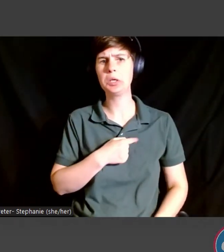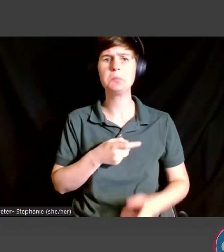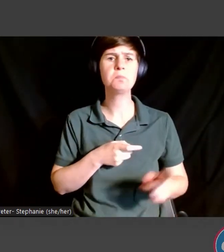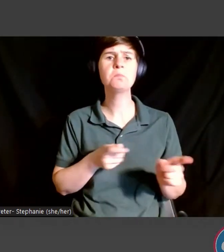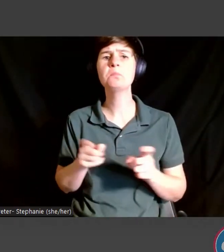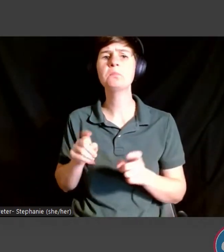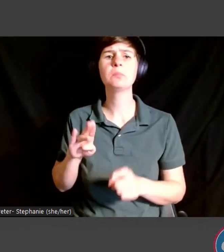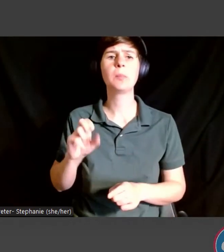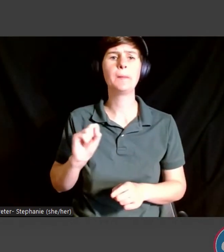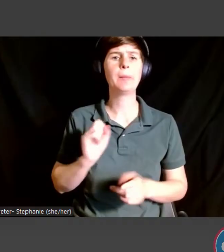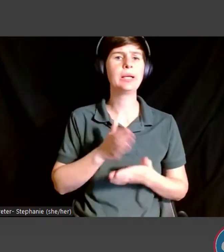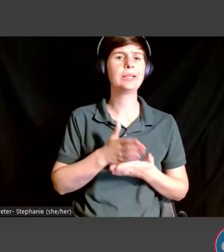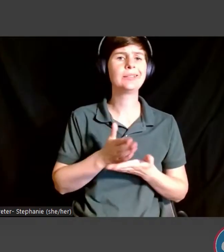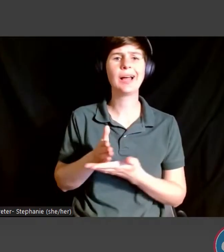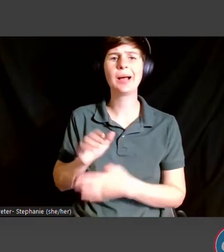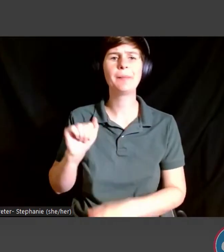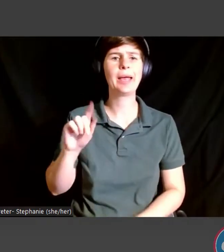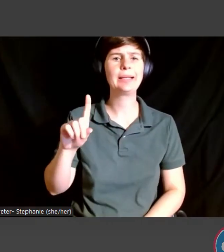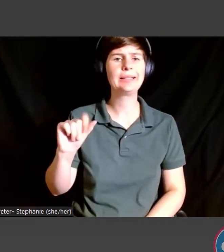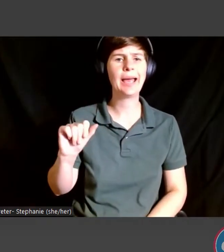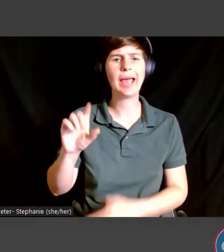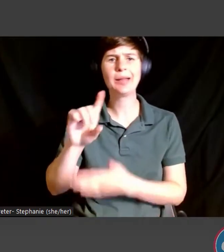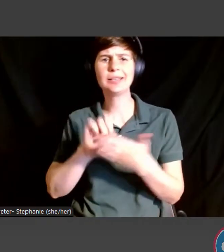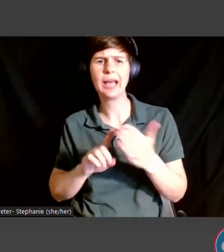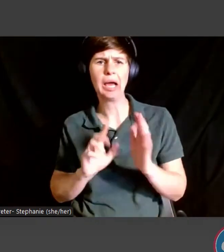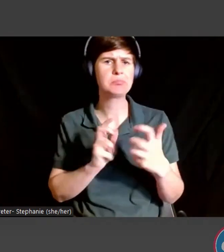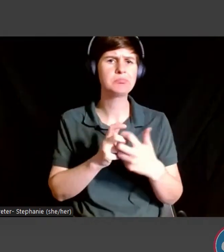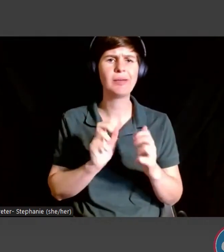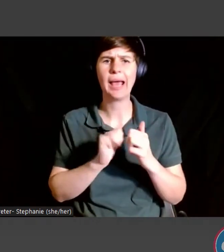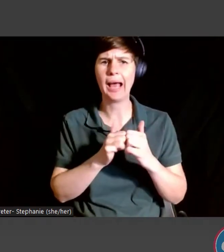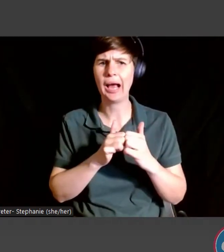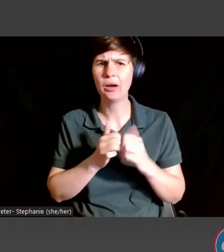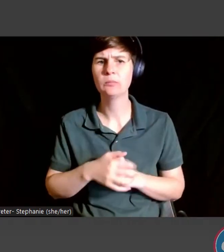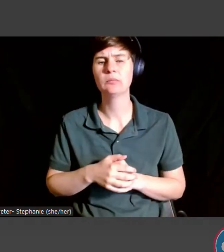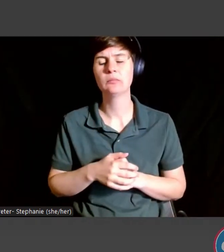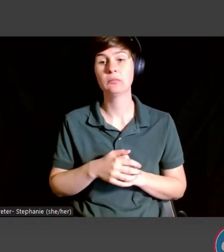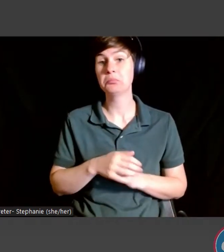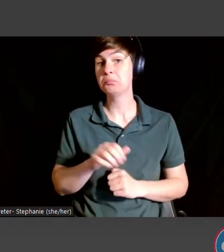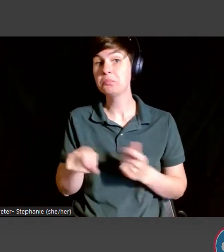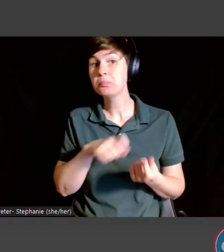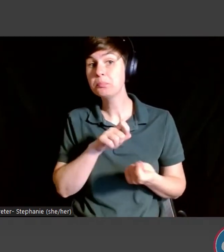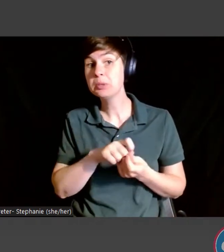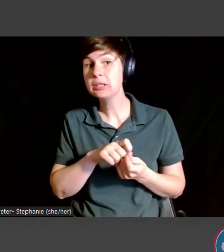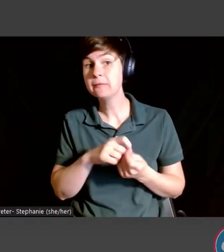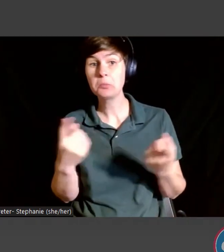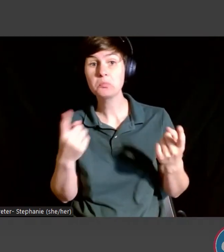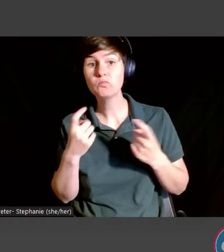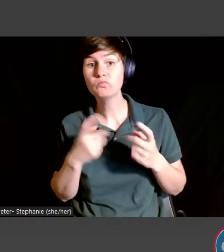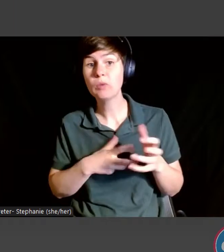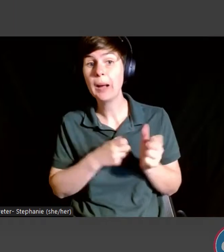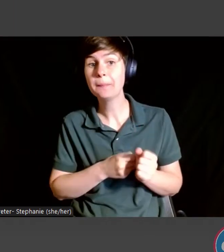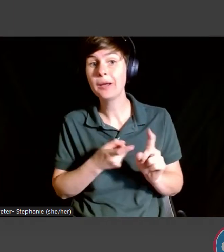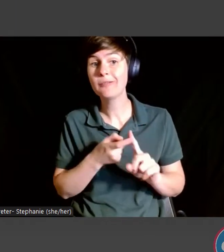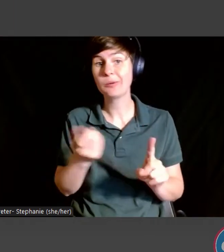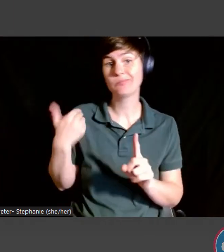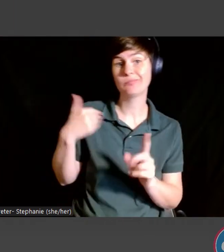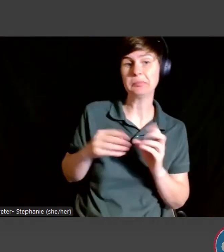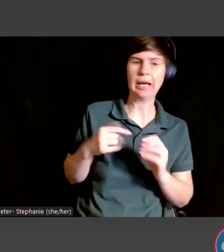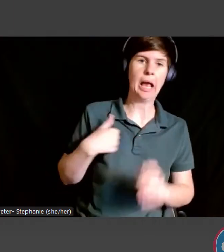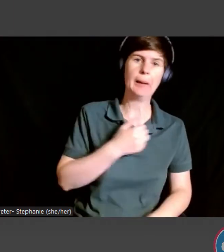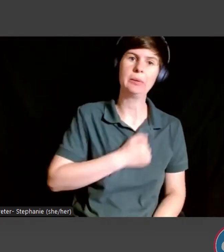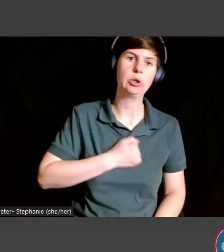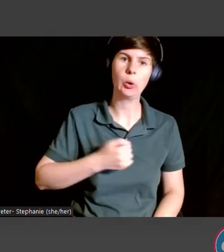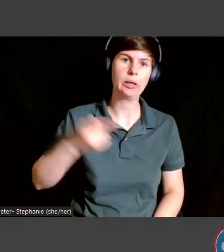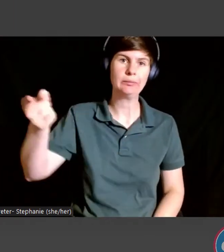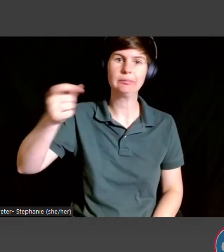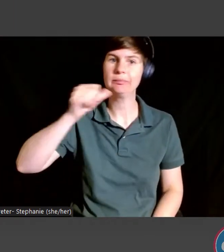and ADA design. But if there were other specific updates that you had from a previous agenda, I'm so sorry I wasn't